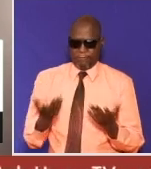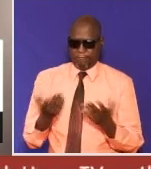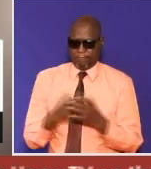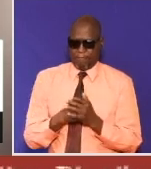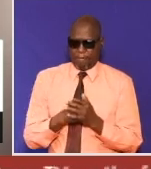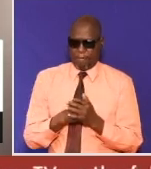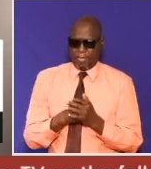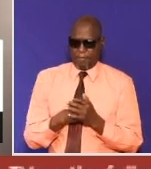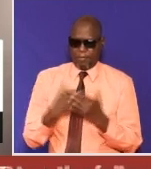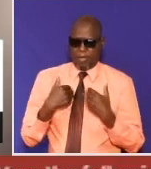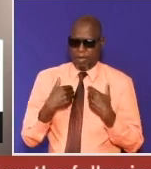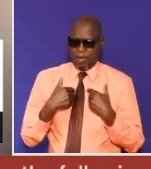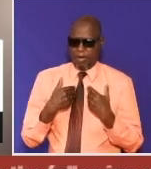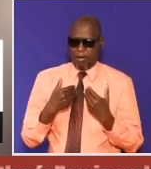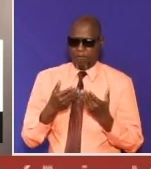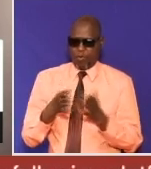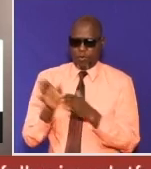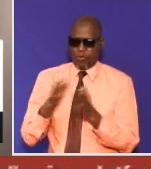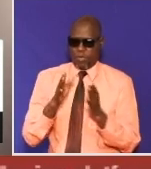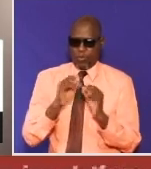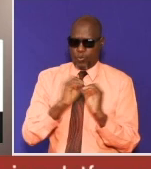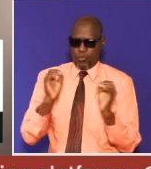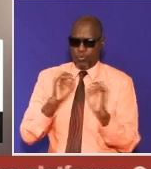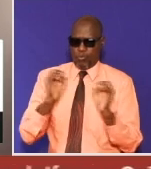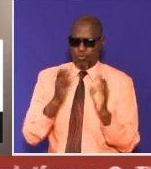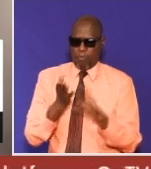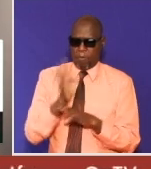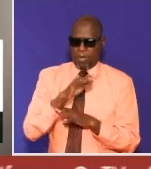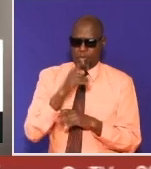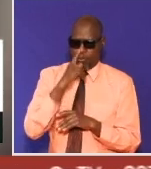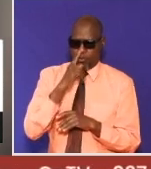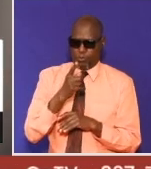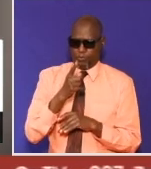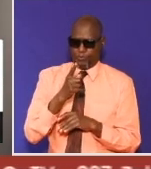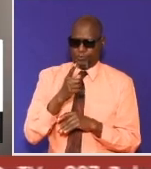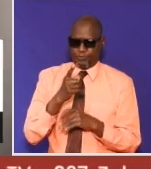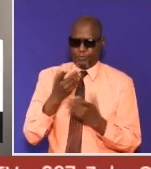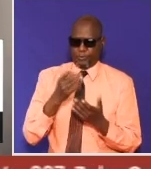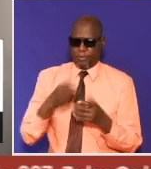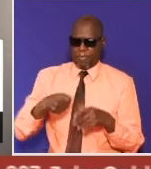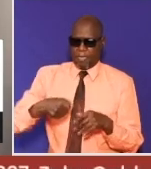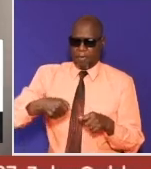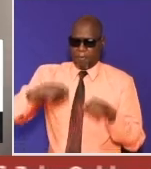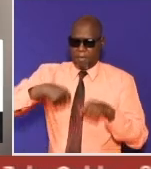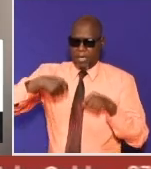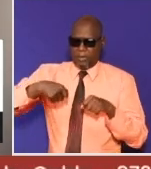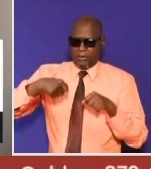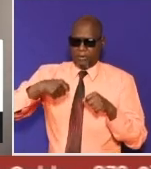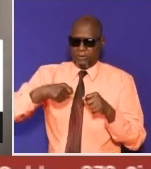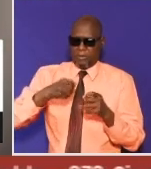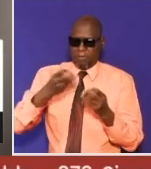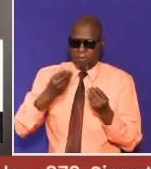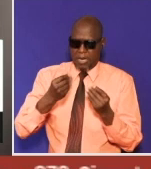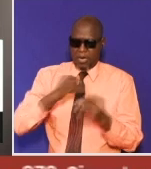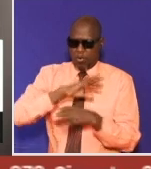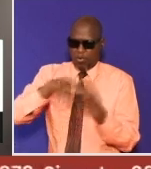don't have any means to come back home. All my bags were taken, all my money were